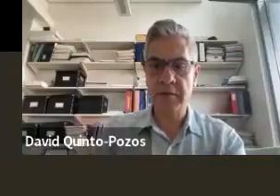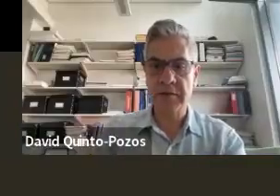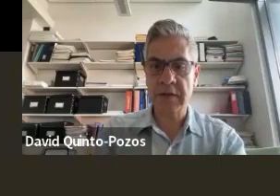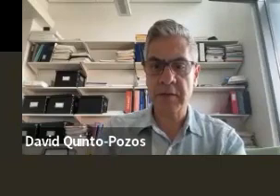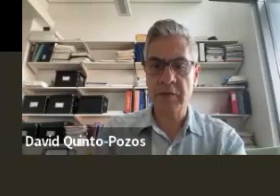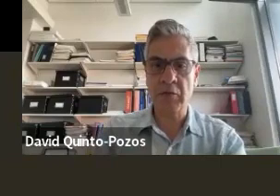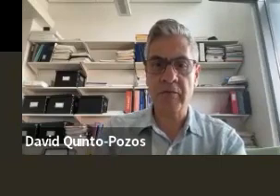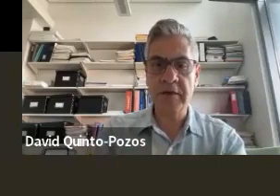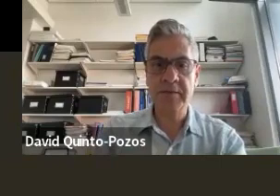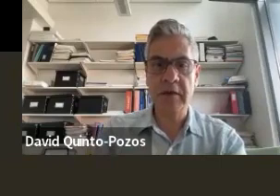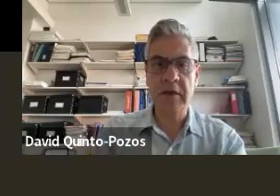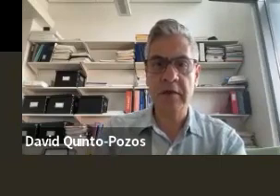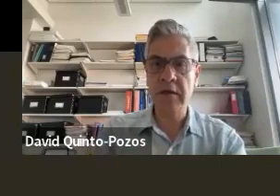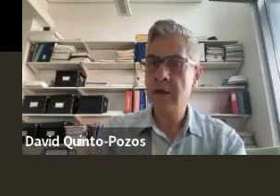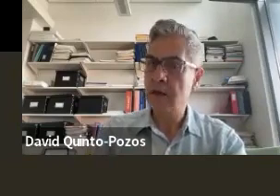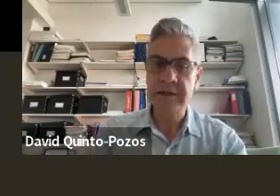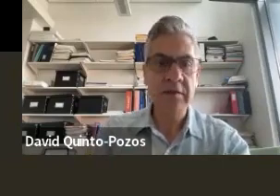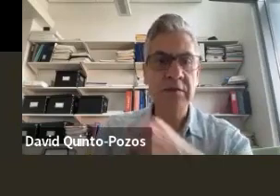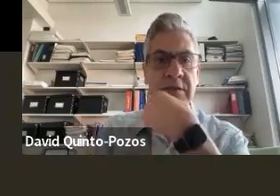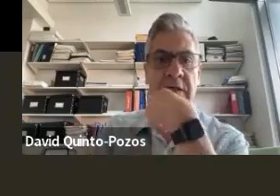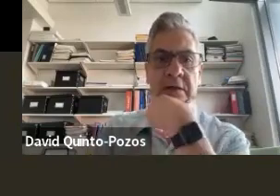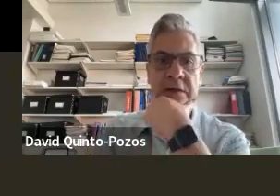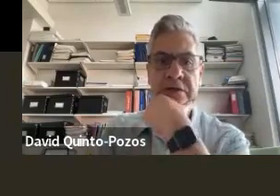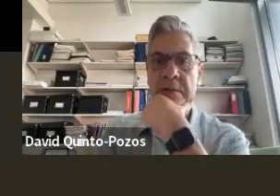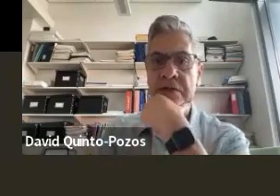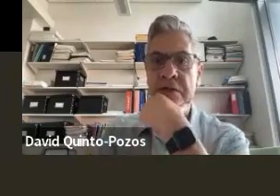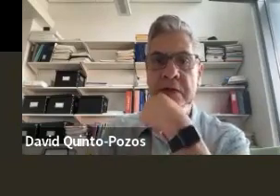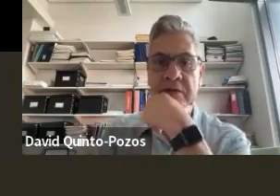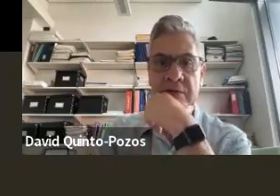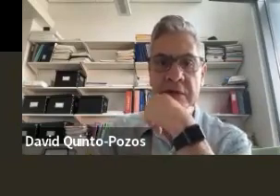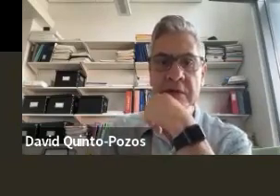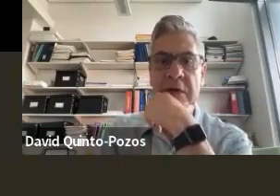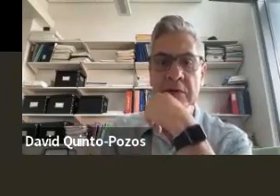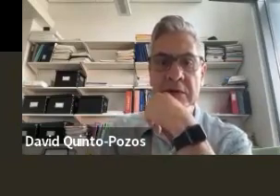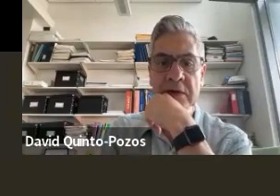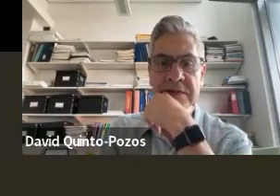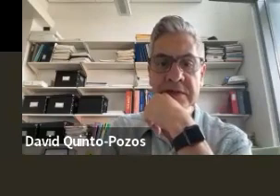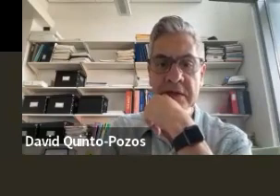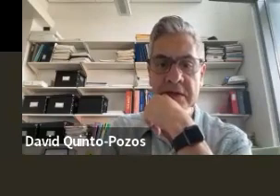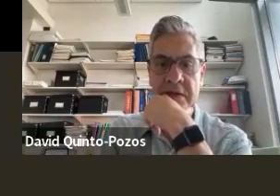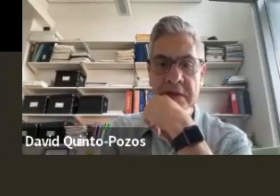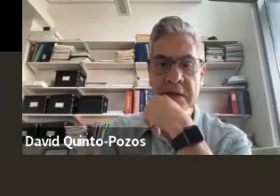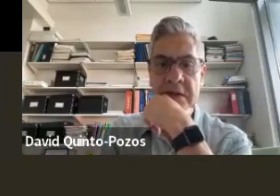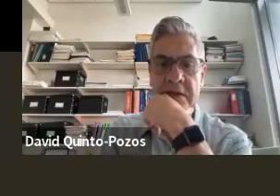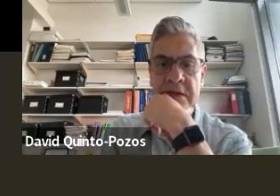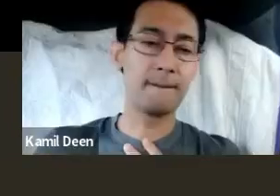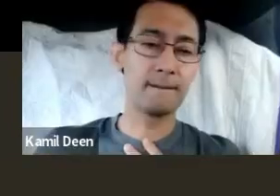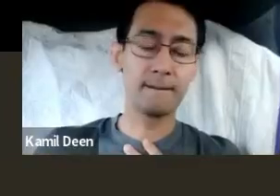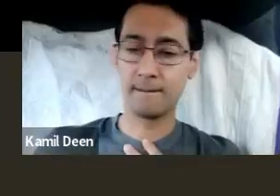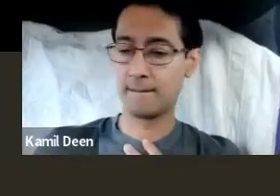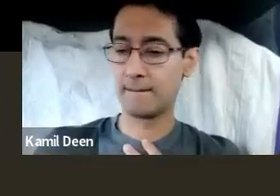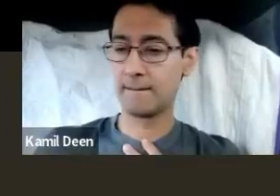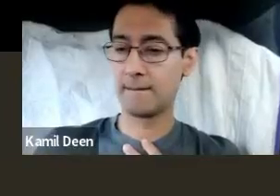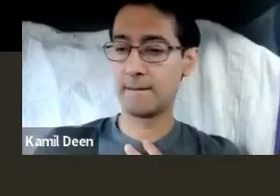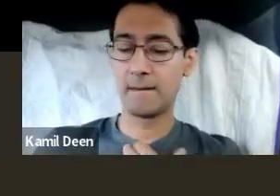taking him 2 minutes to play. Let me remove my spotlight. I still don't see Taylor. I just want to make sure that we have, there we go. Now I see Taylor Okay.